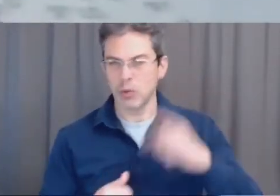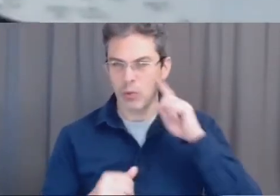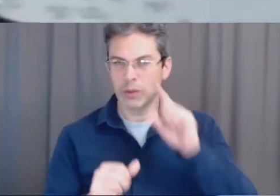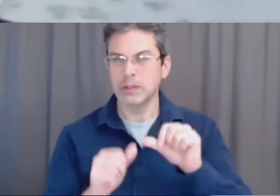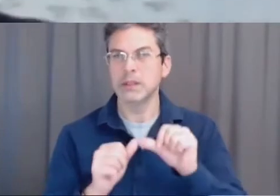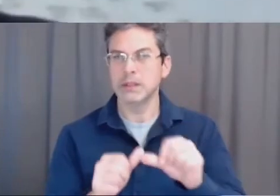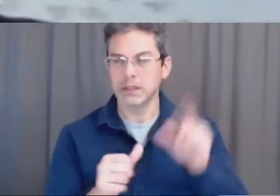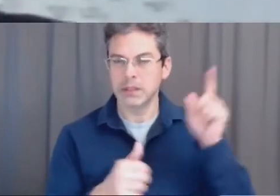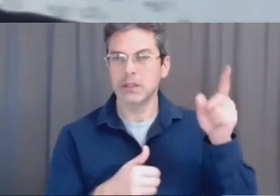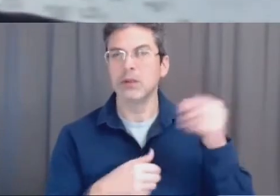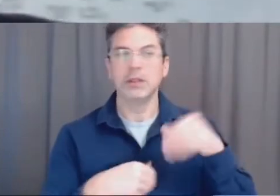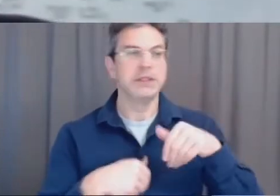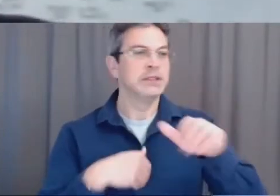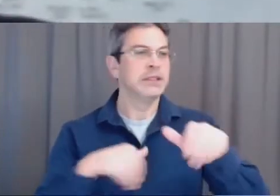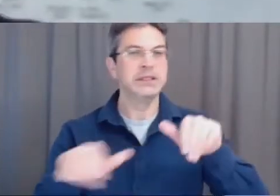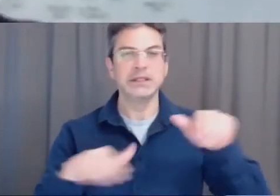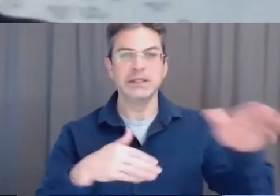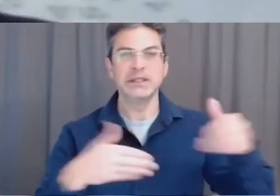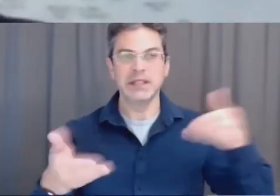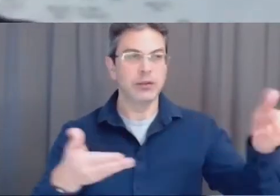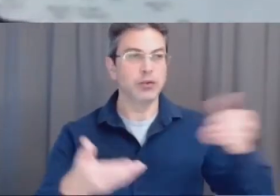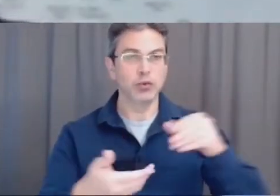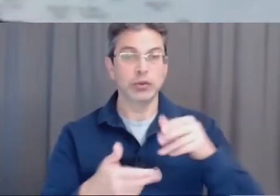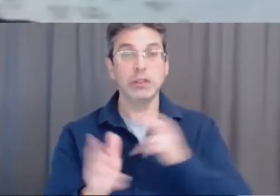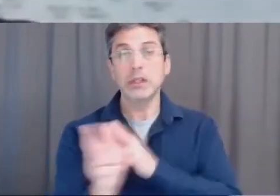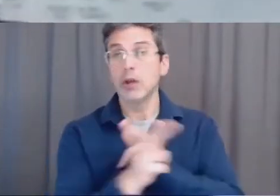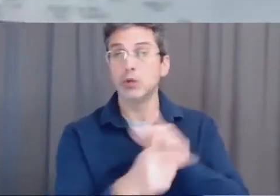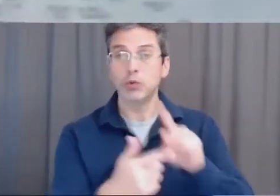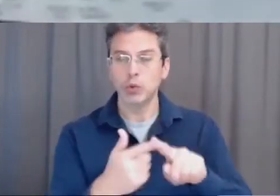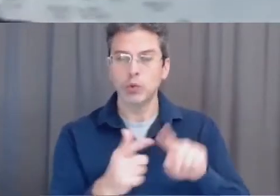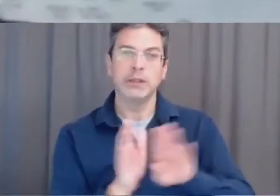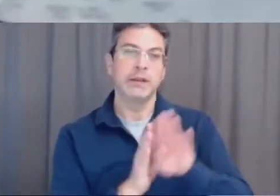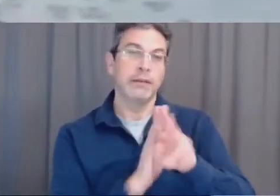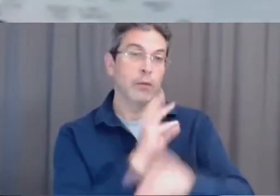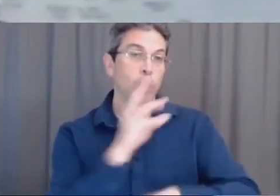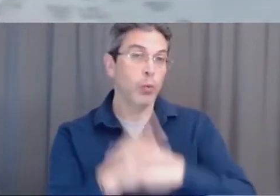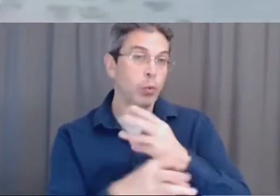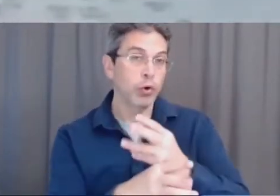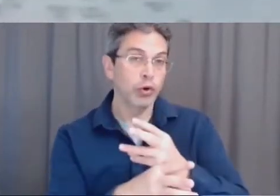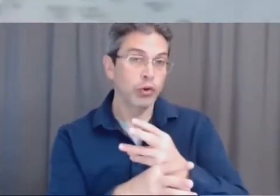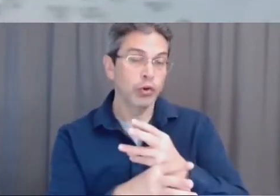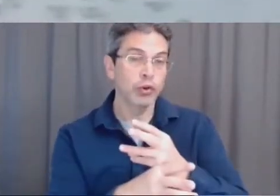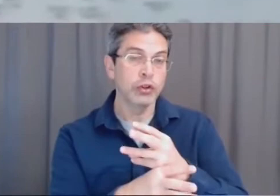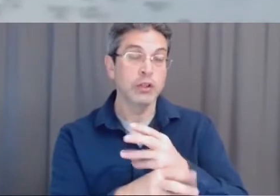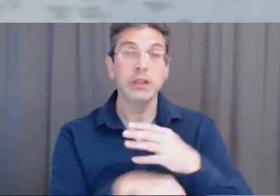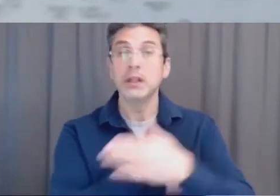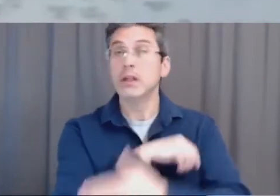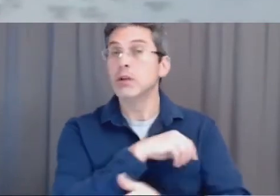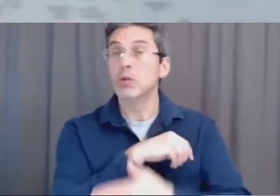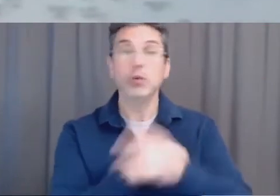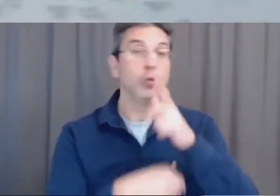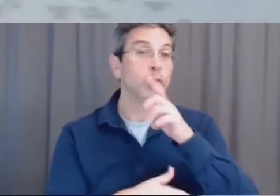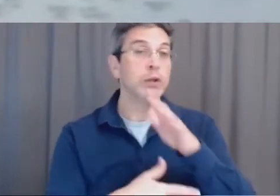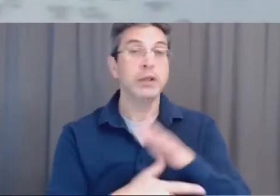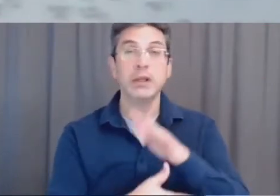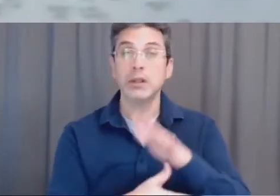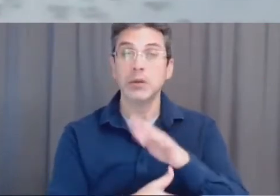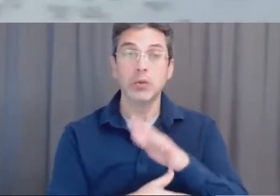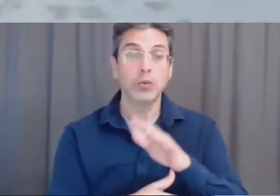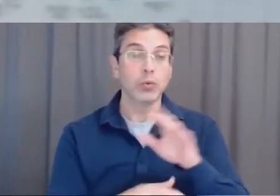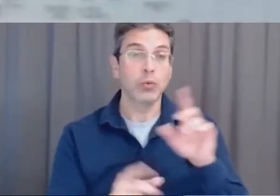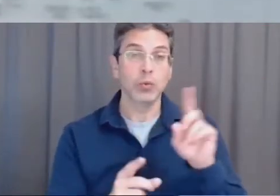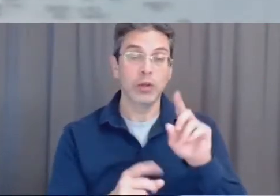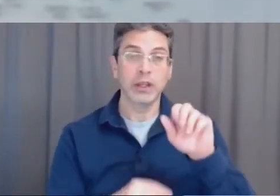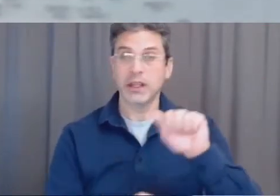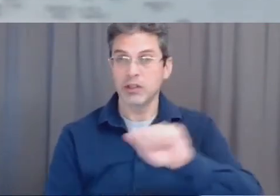developing world. So, who is China selling weapons to? China is selling to, you know, their main exports stay close to home in